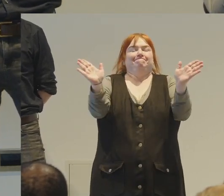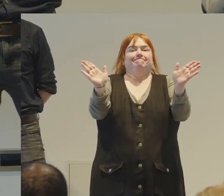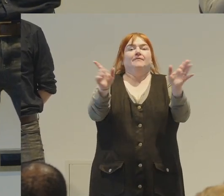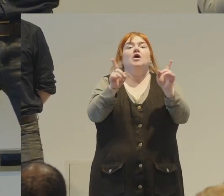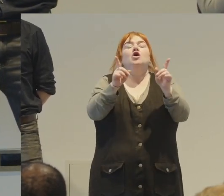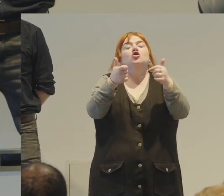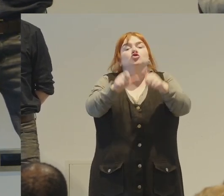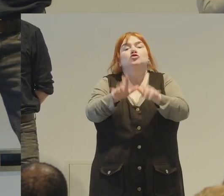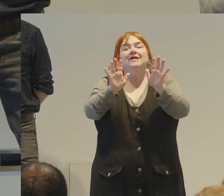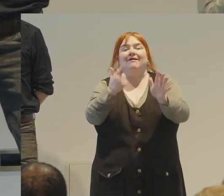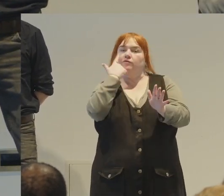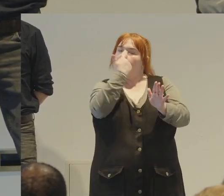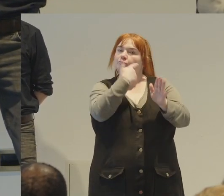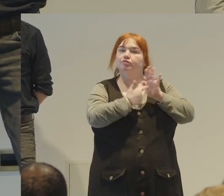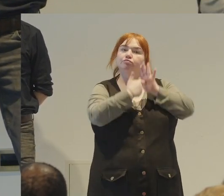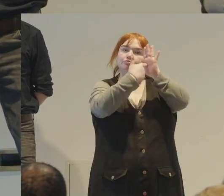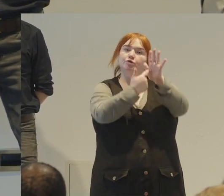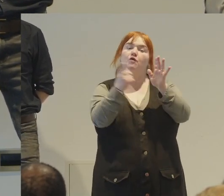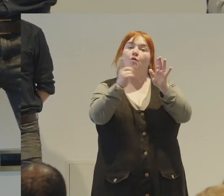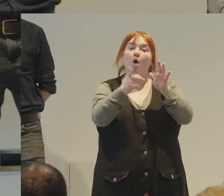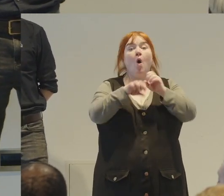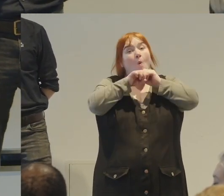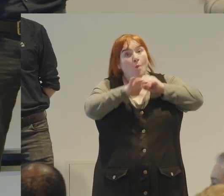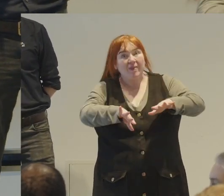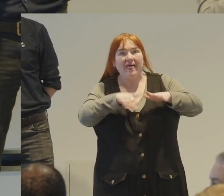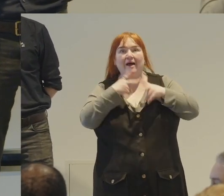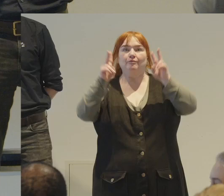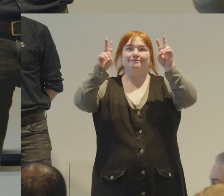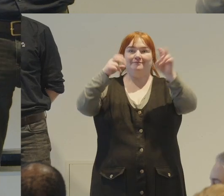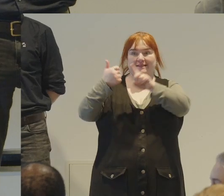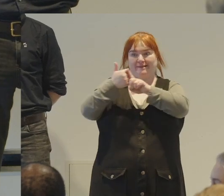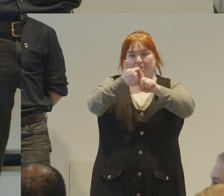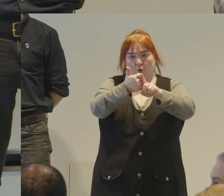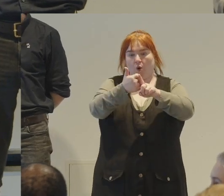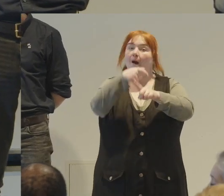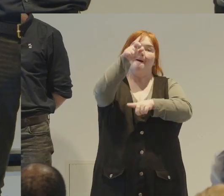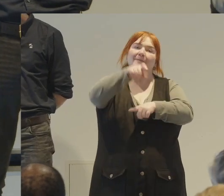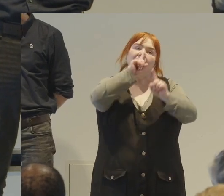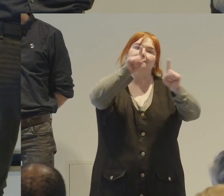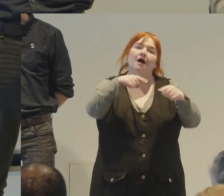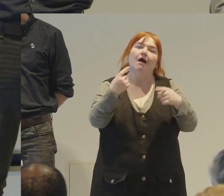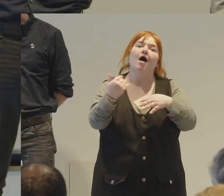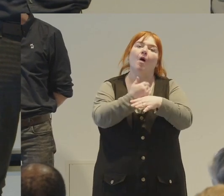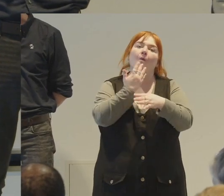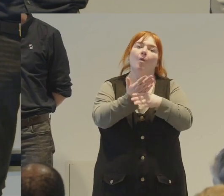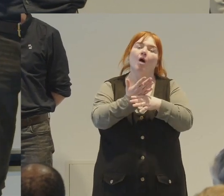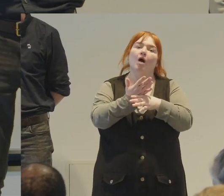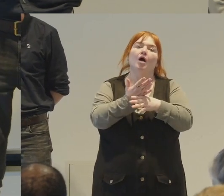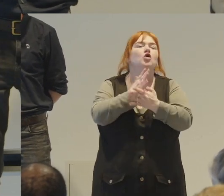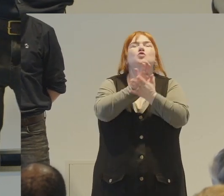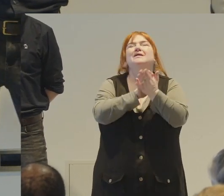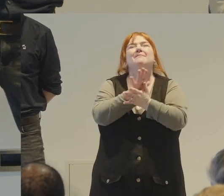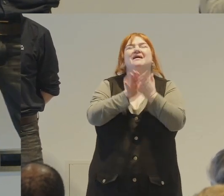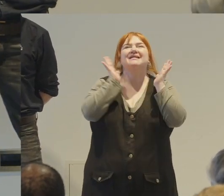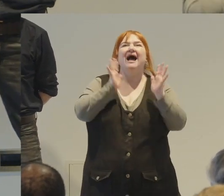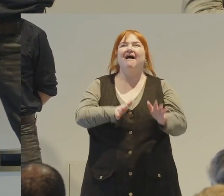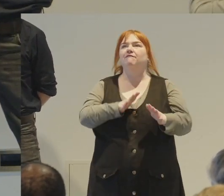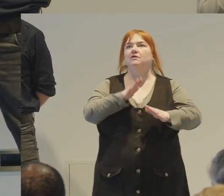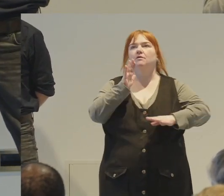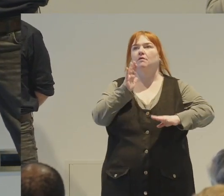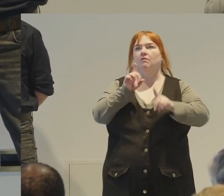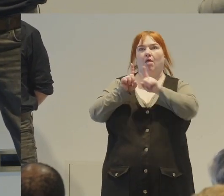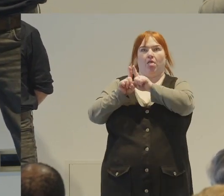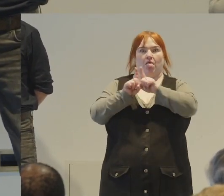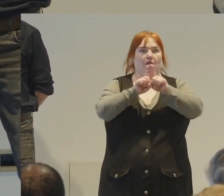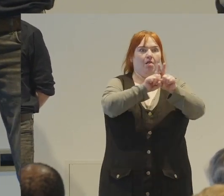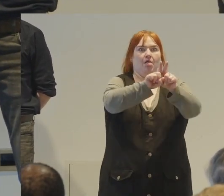the person could not work. I think that's what they're getting at. You know what I mean? So it doesn't mean that you have to have a support worker for